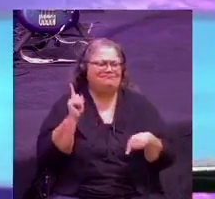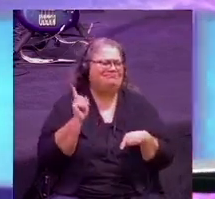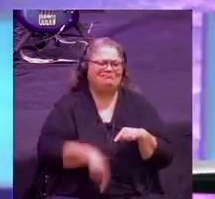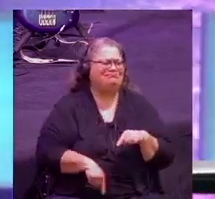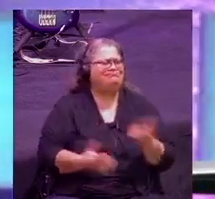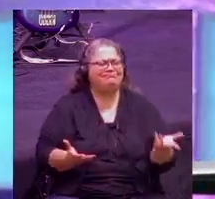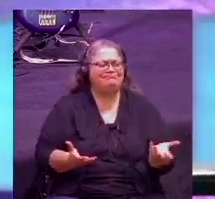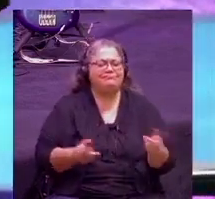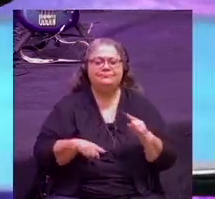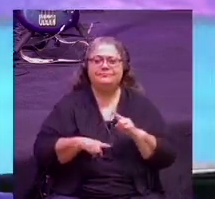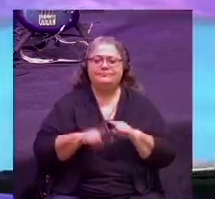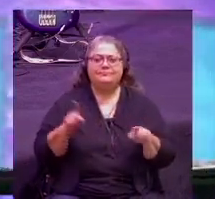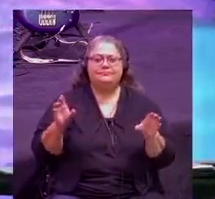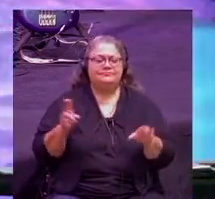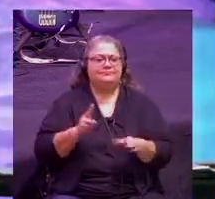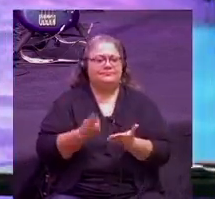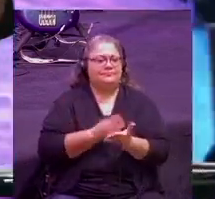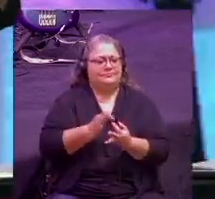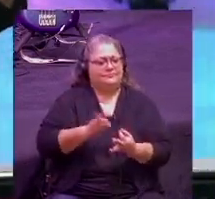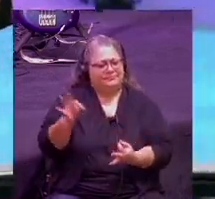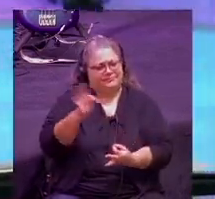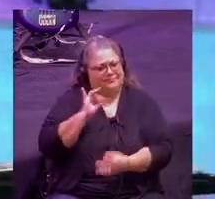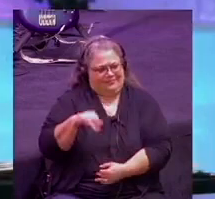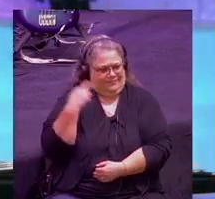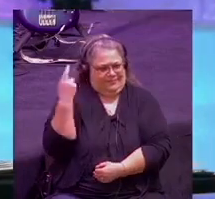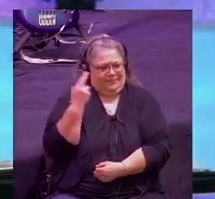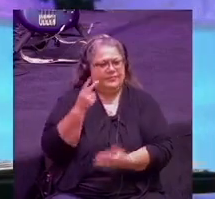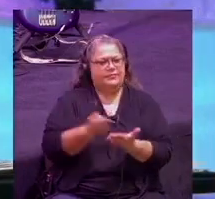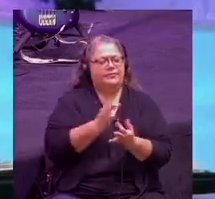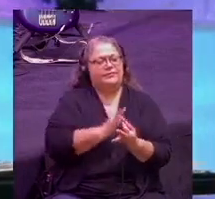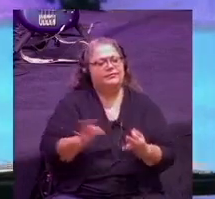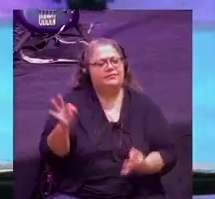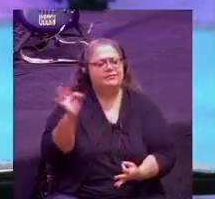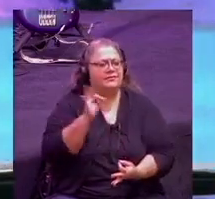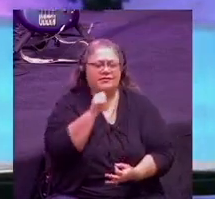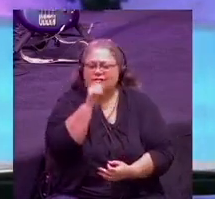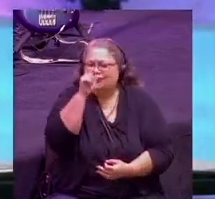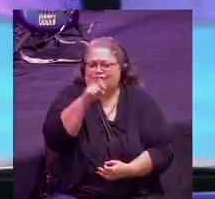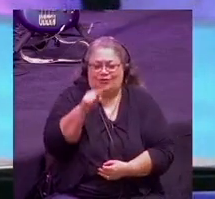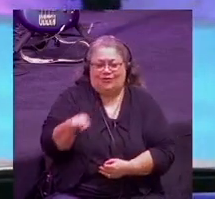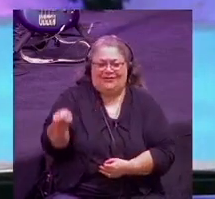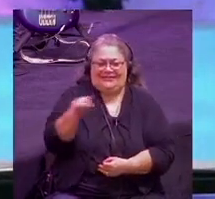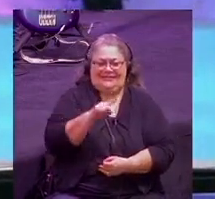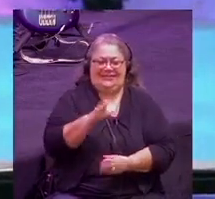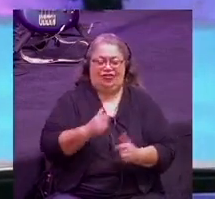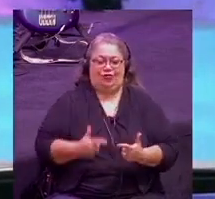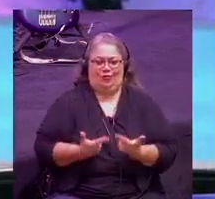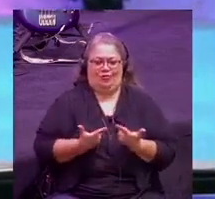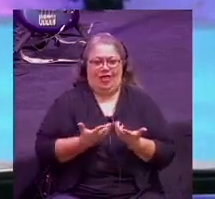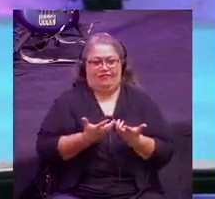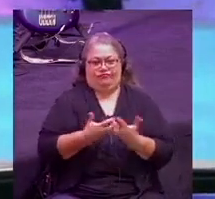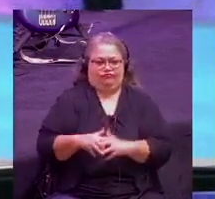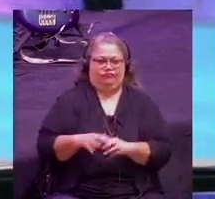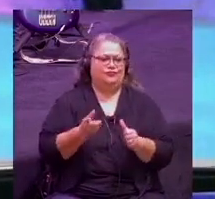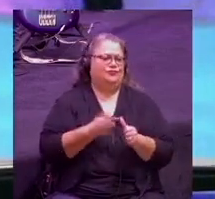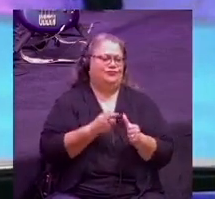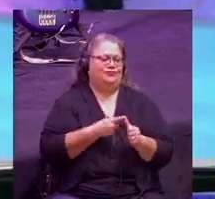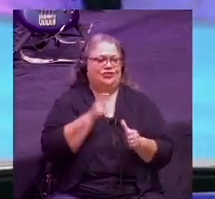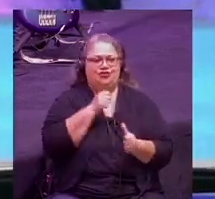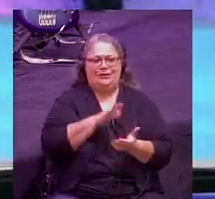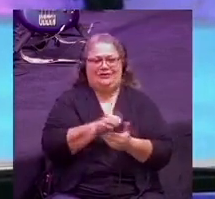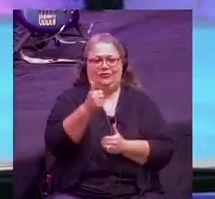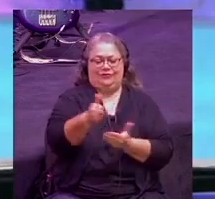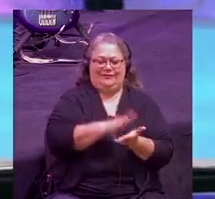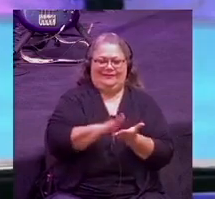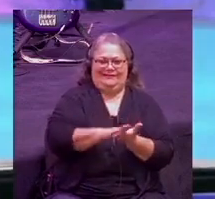it. But that's what the Holy Spirit's for. The Holy Spirit don't need you to get your act together. He don't need you to clean yourself